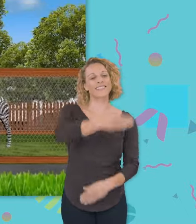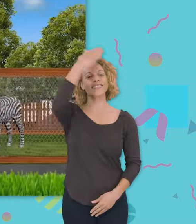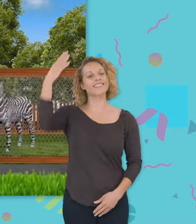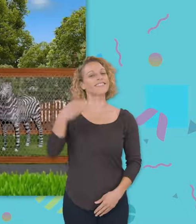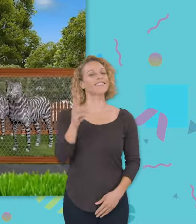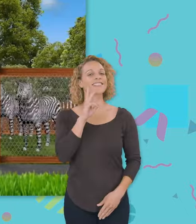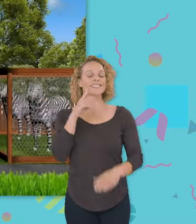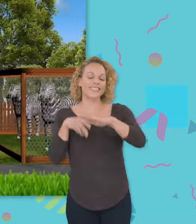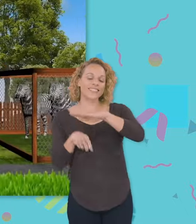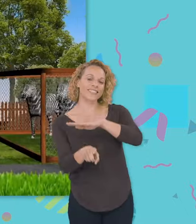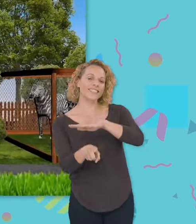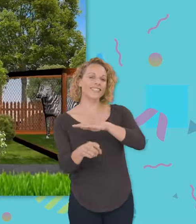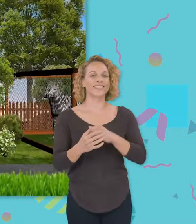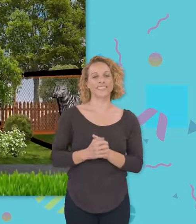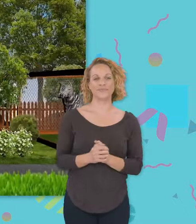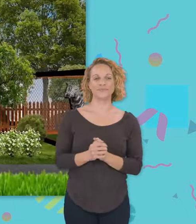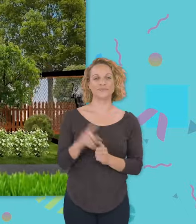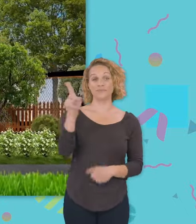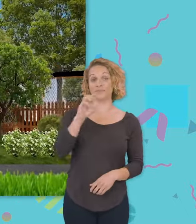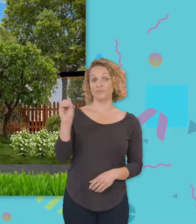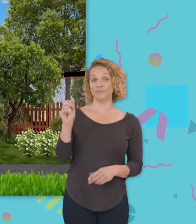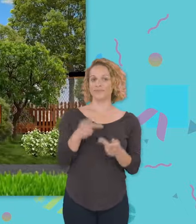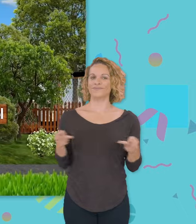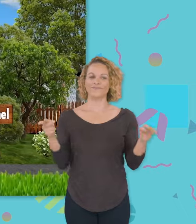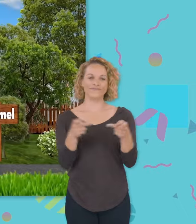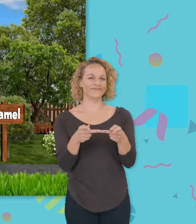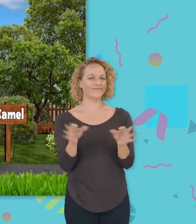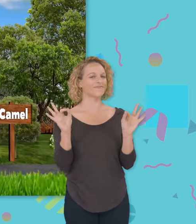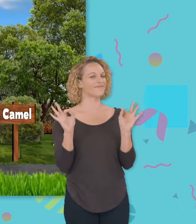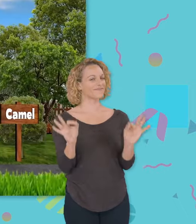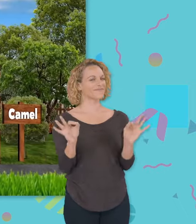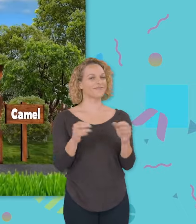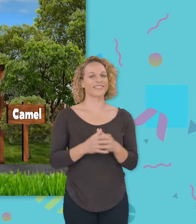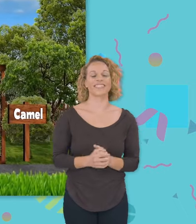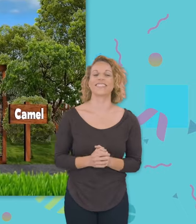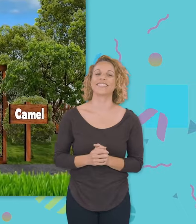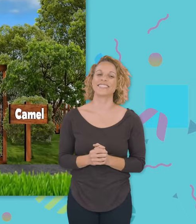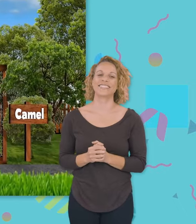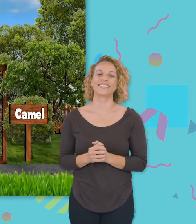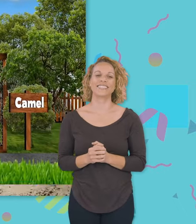the sky, and the sea. The zoo is the place to be.